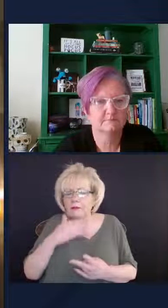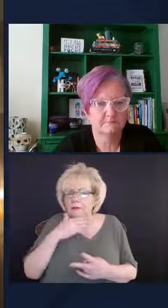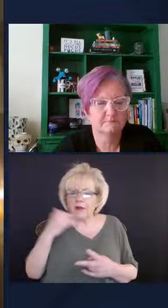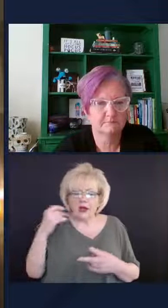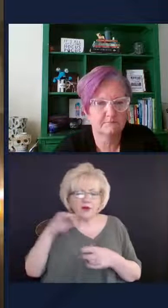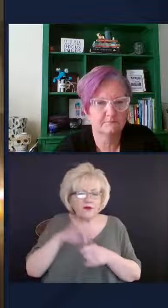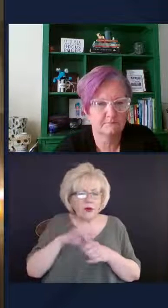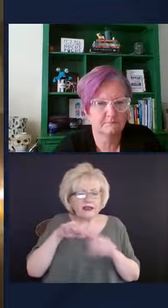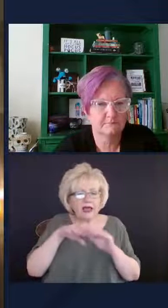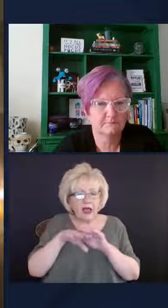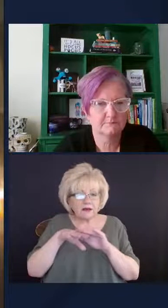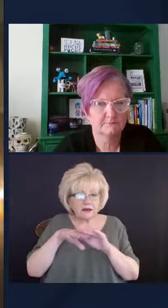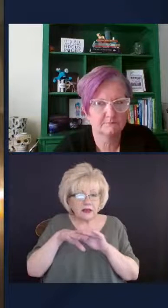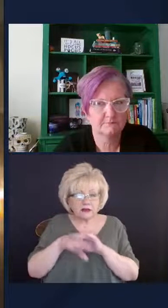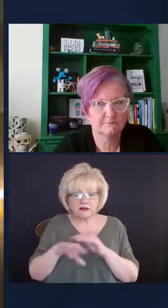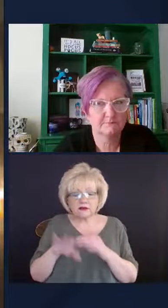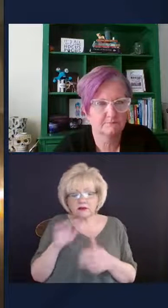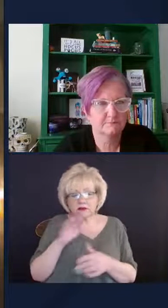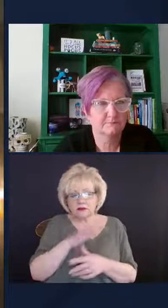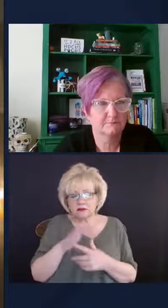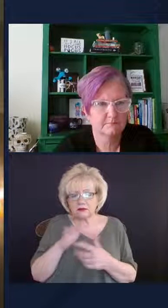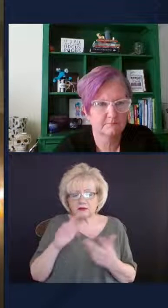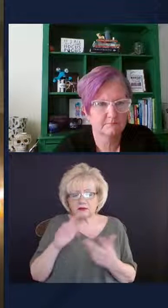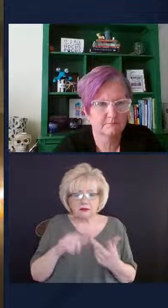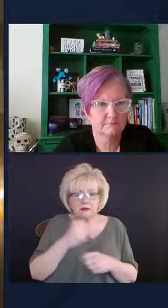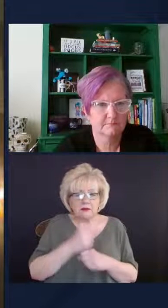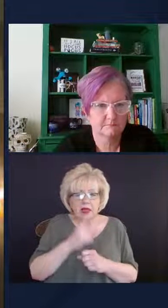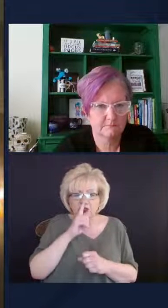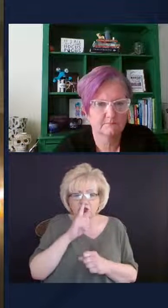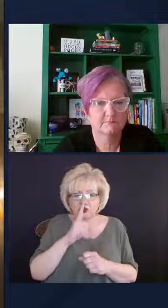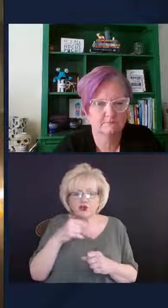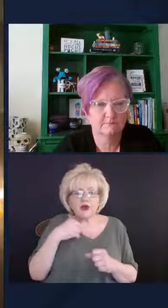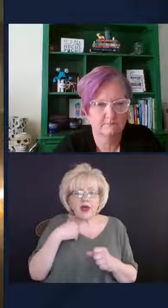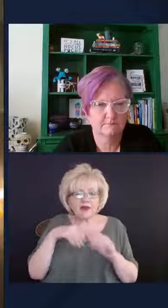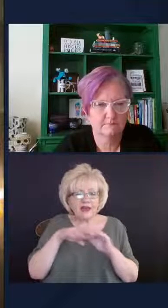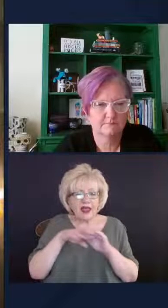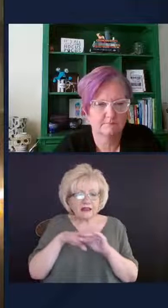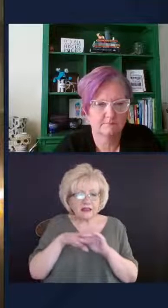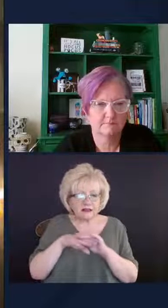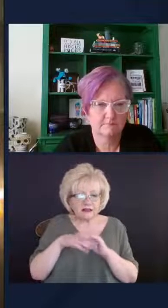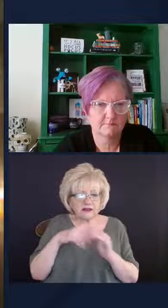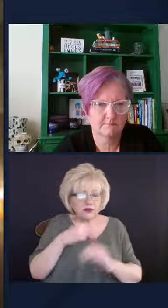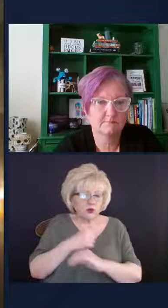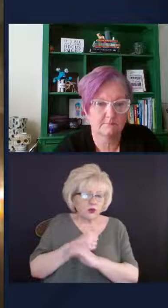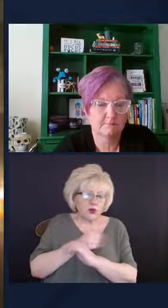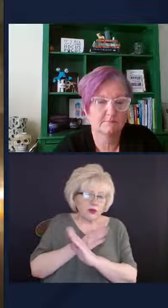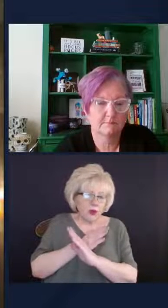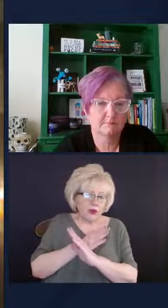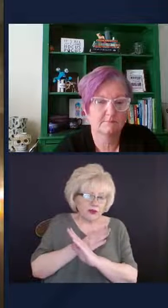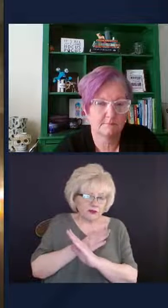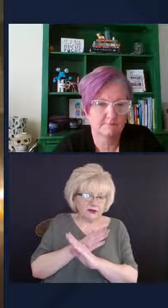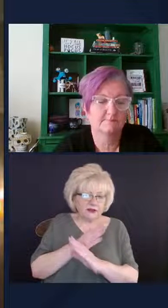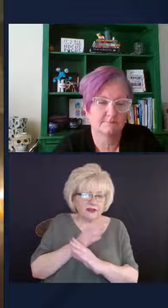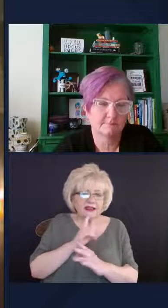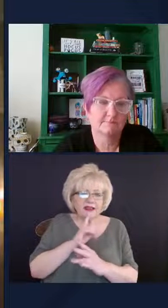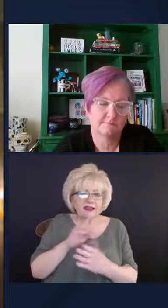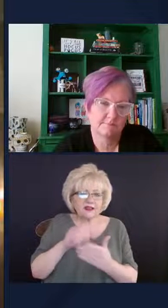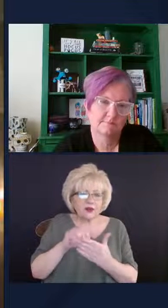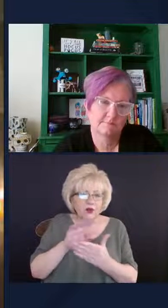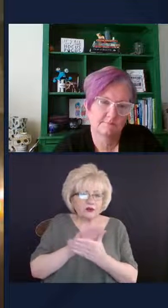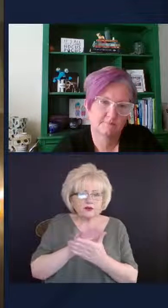access and to make sure that having access to your ballot remotely is codified into law. We